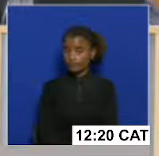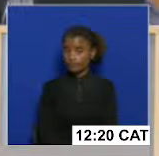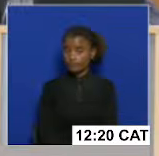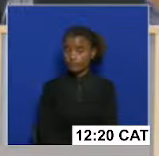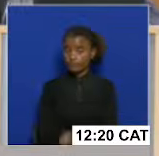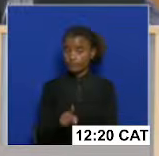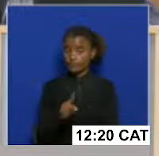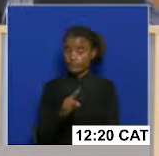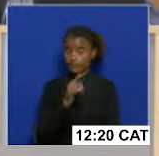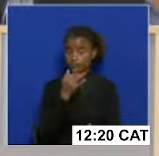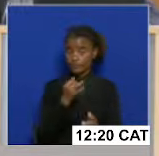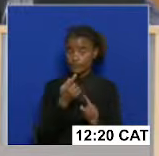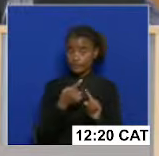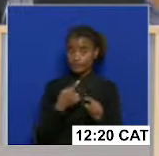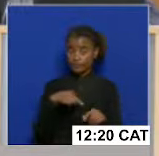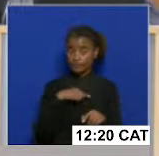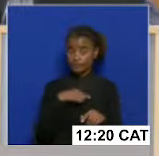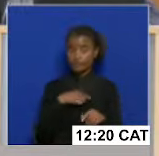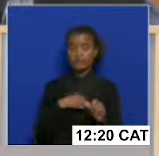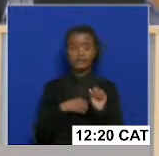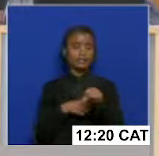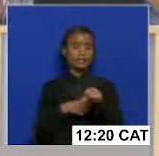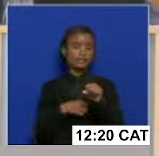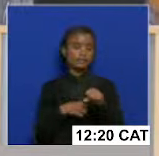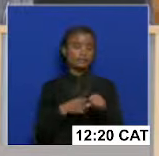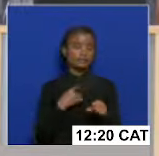Yes, I'm checking.